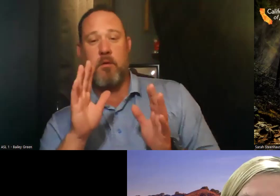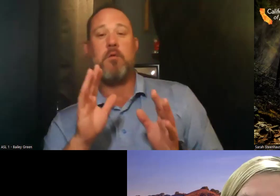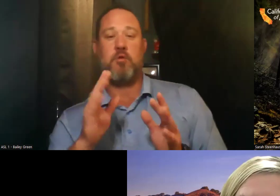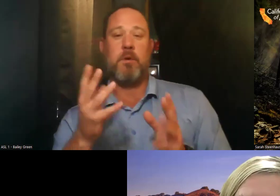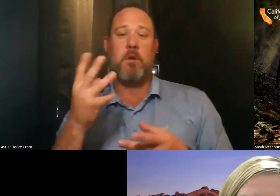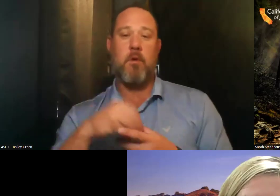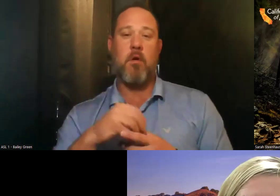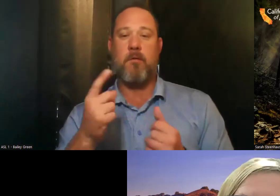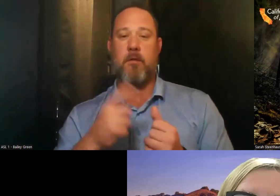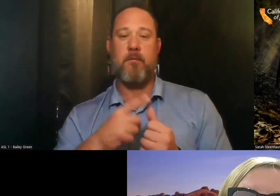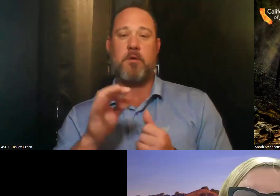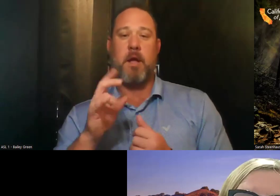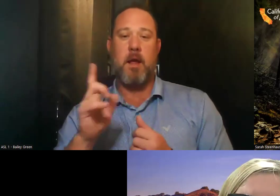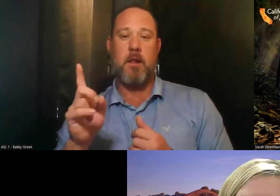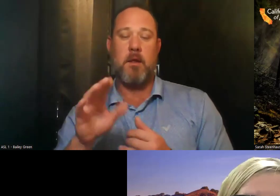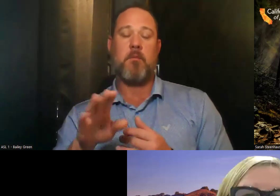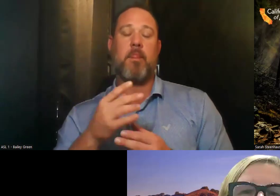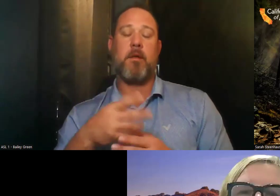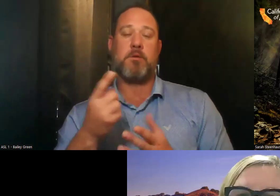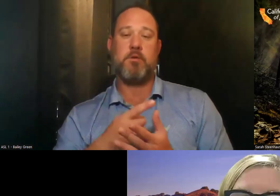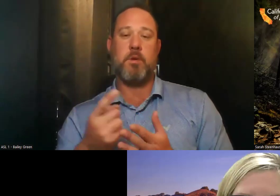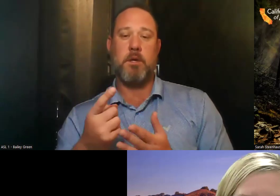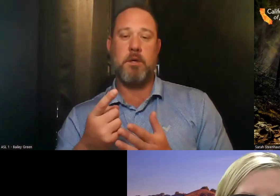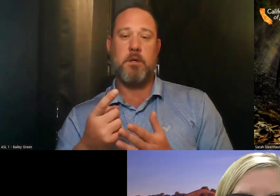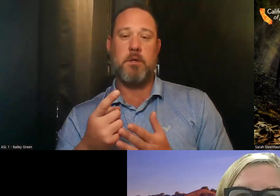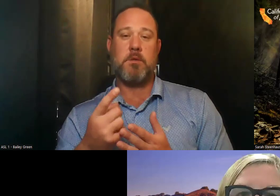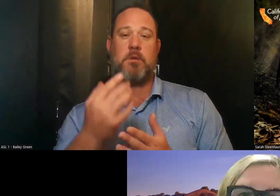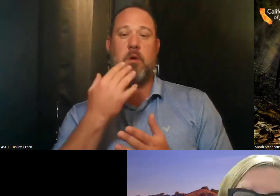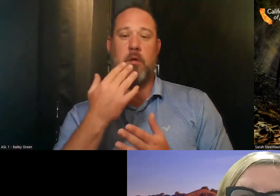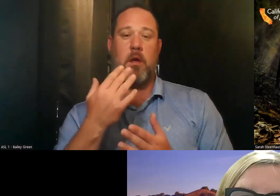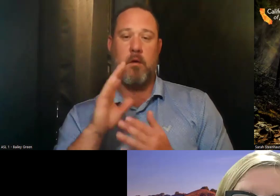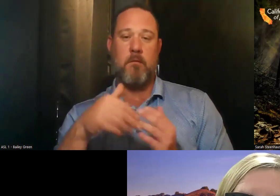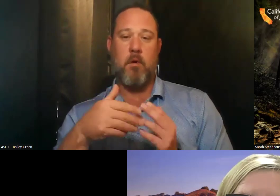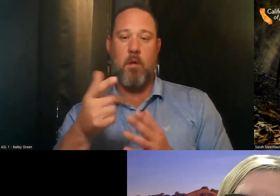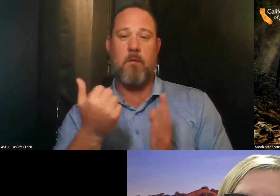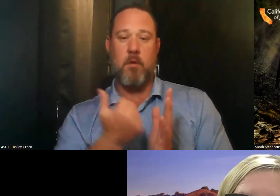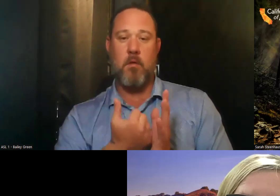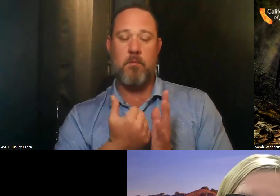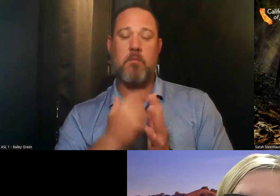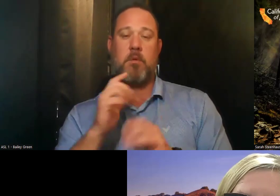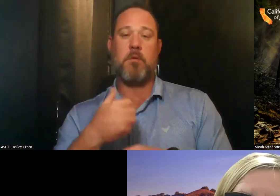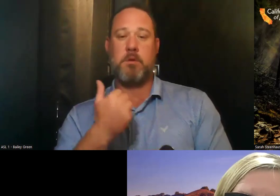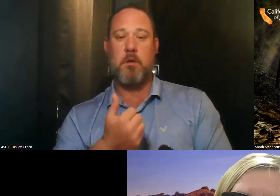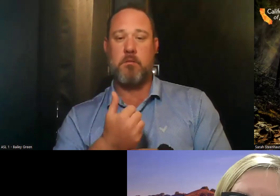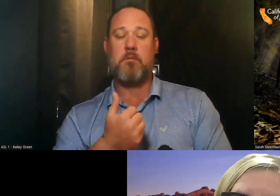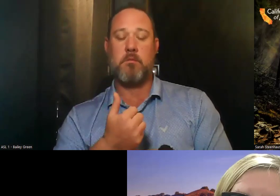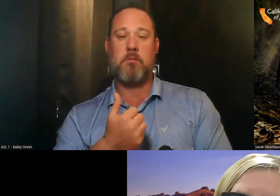to be part of the first ad lib this week. So thank you for all of your help in getting that off the ground,